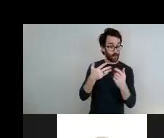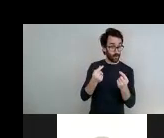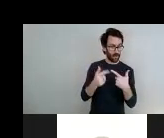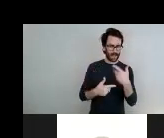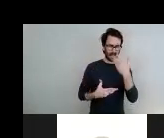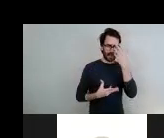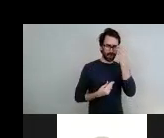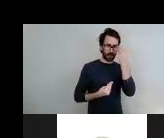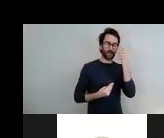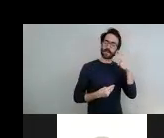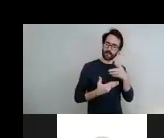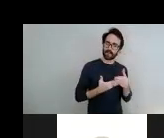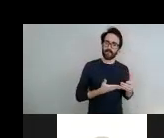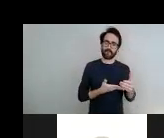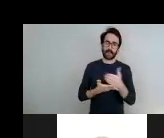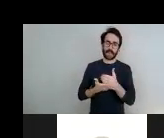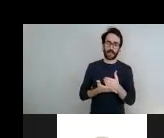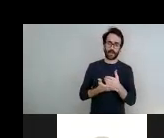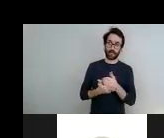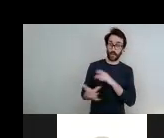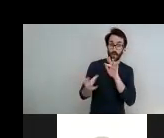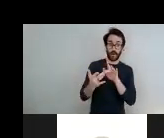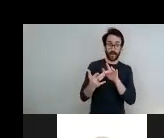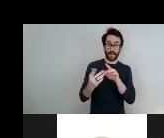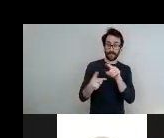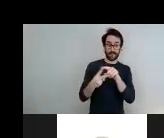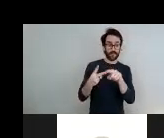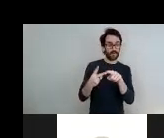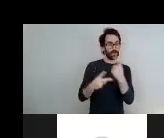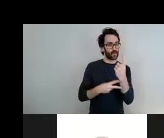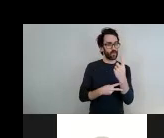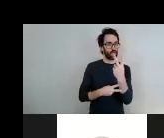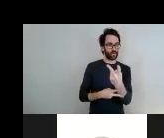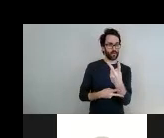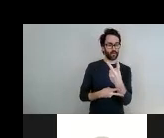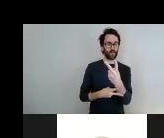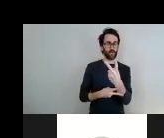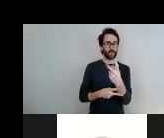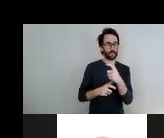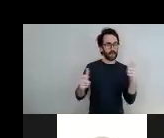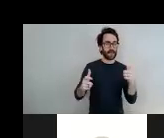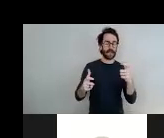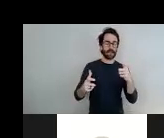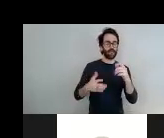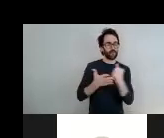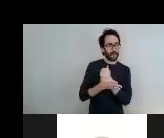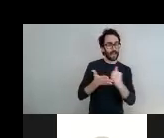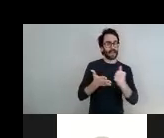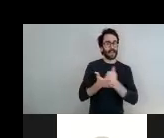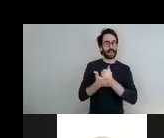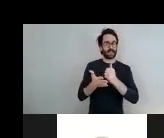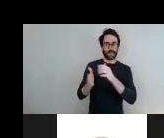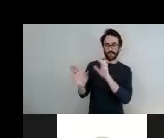you need, contact the two major credit bureaus, which are Equifax and TransUnion,